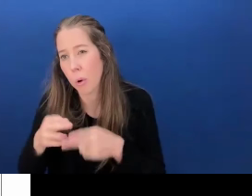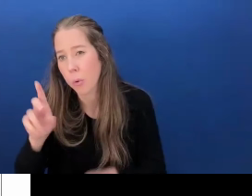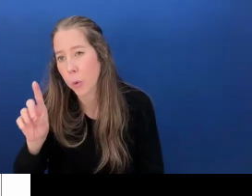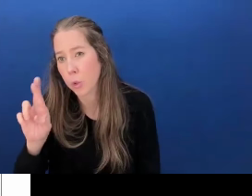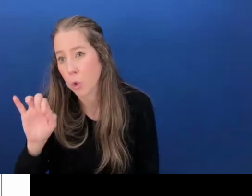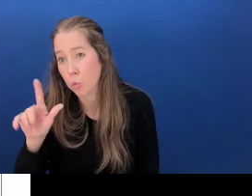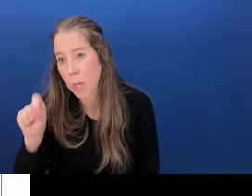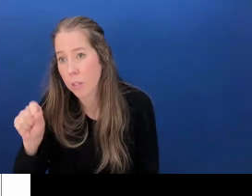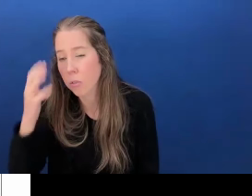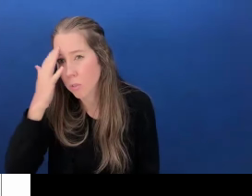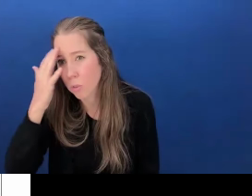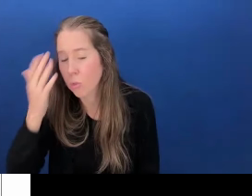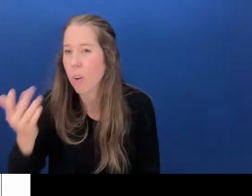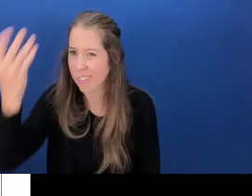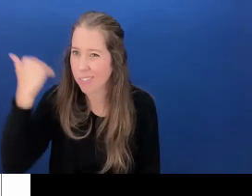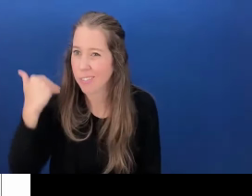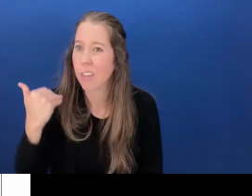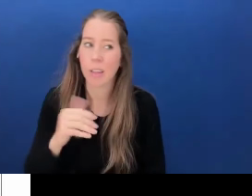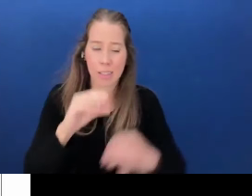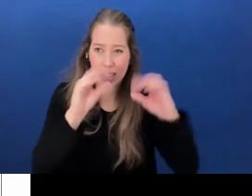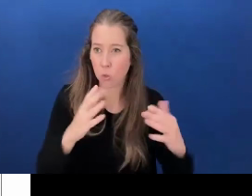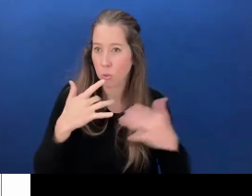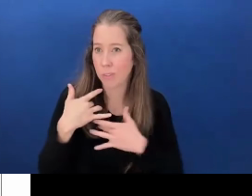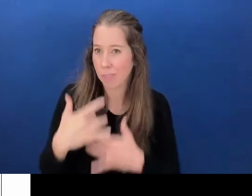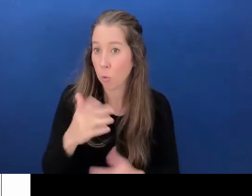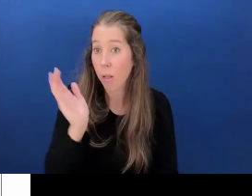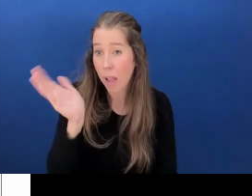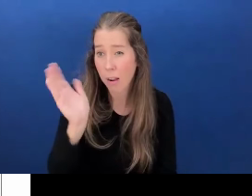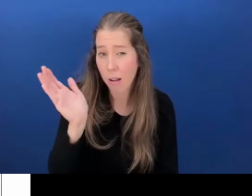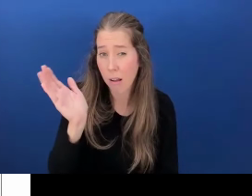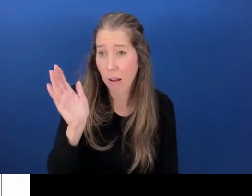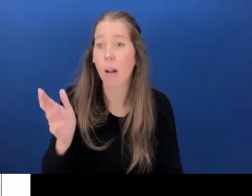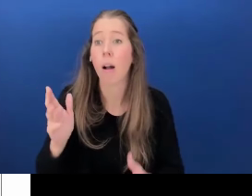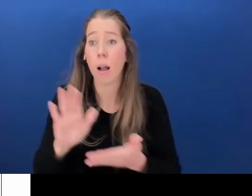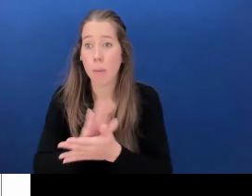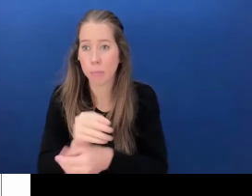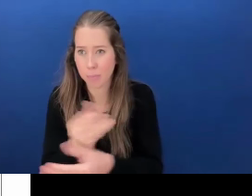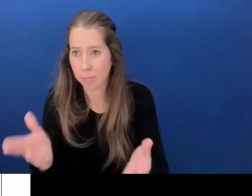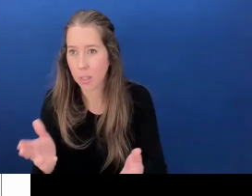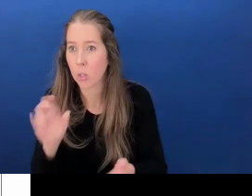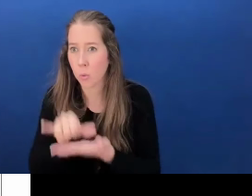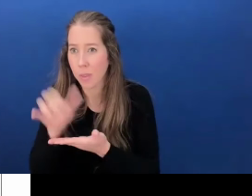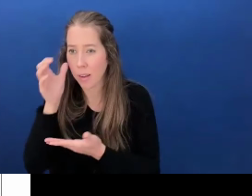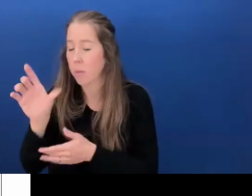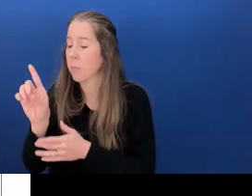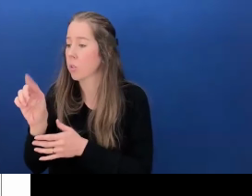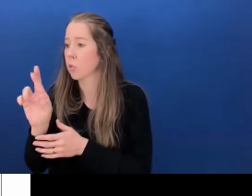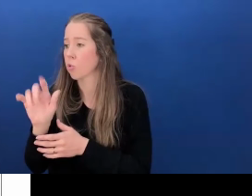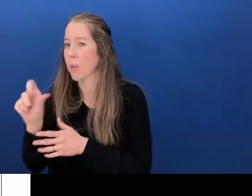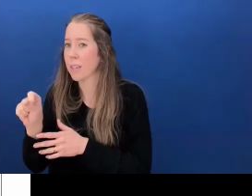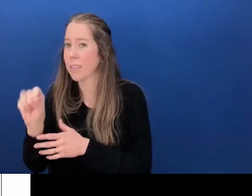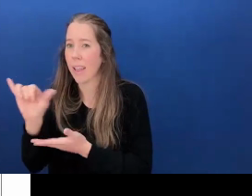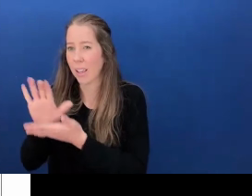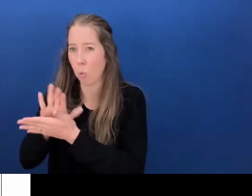when you think back to school, the teacher would do the lecture and then they pass out the worksheet. The drills are like the worksheet. That is the follow-up to the instruction